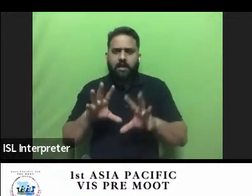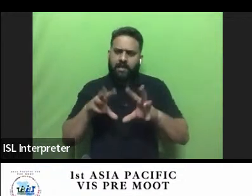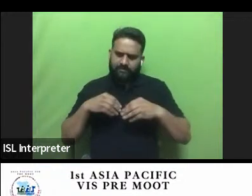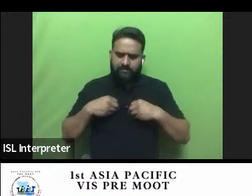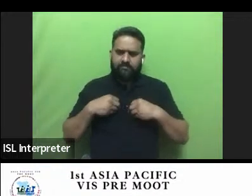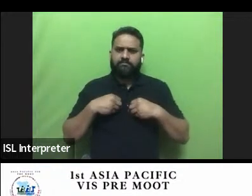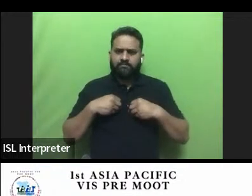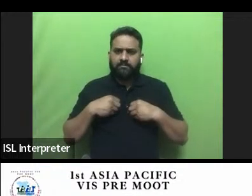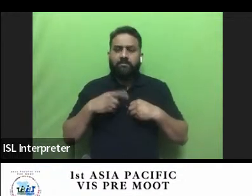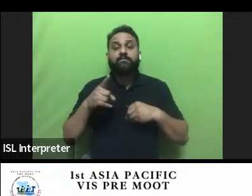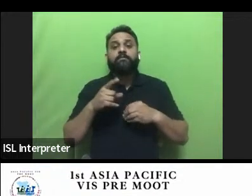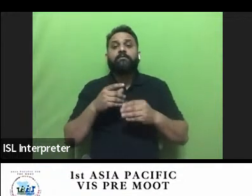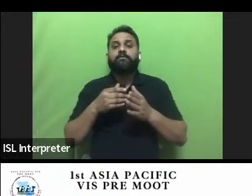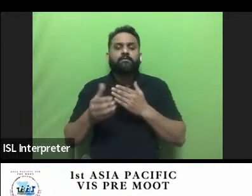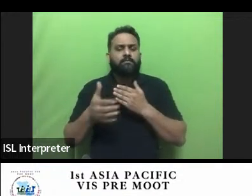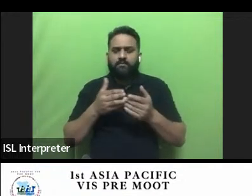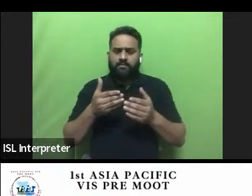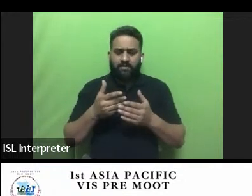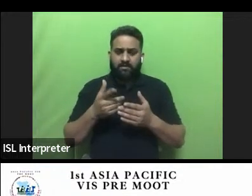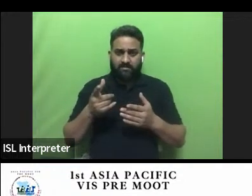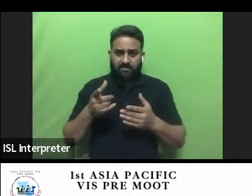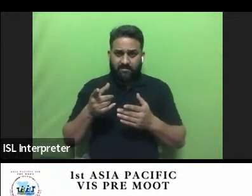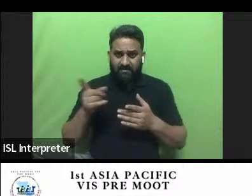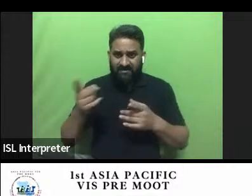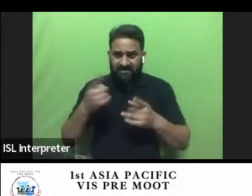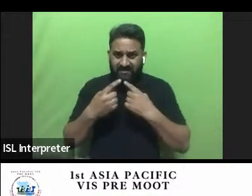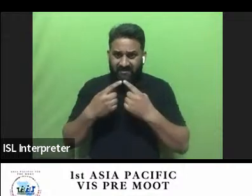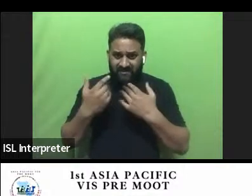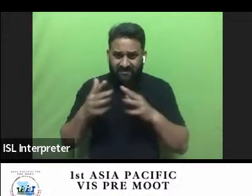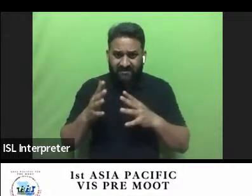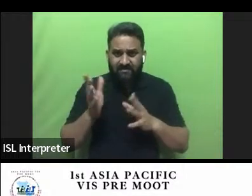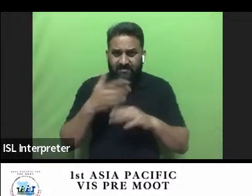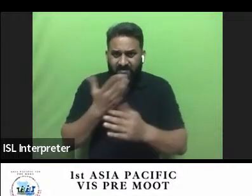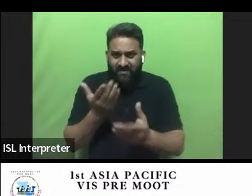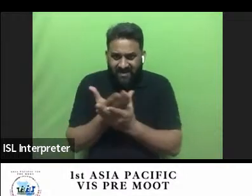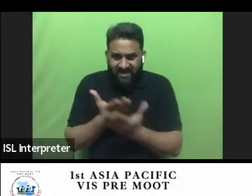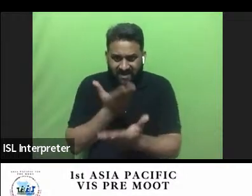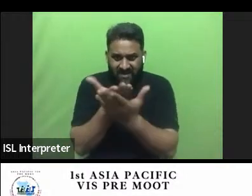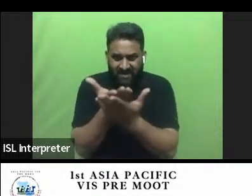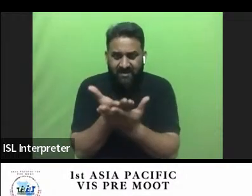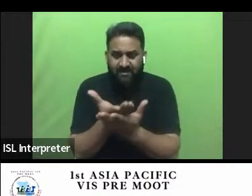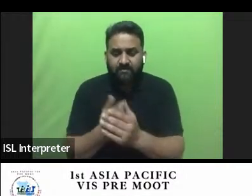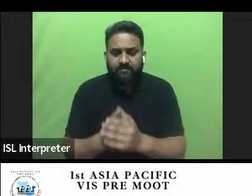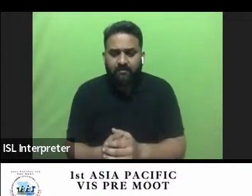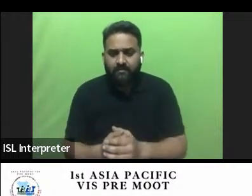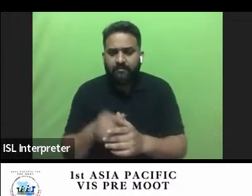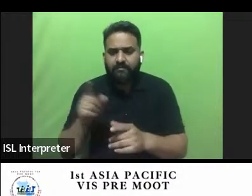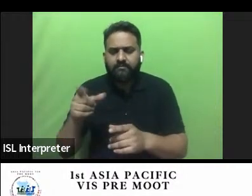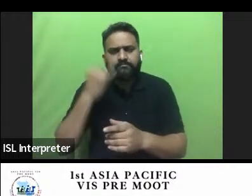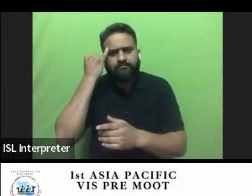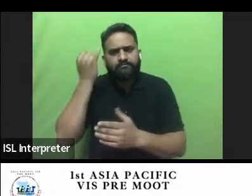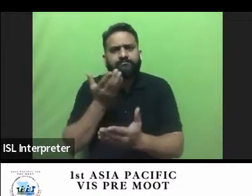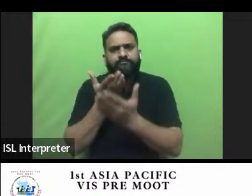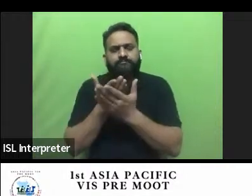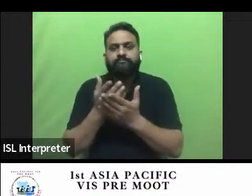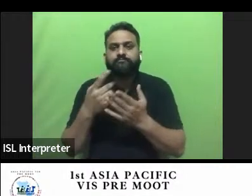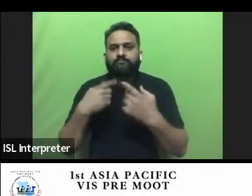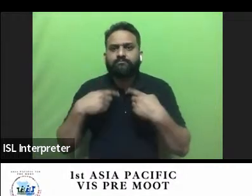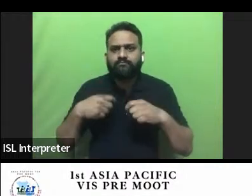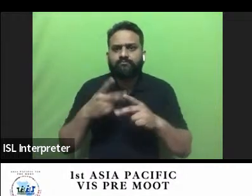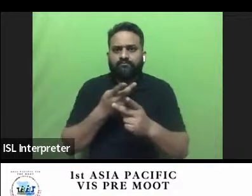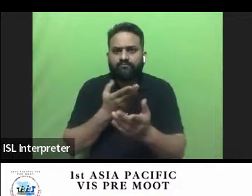However, the claimant, as discussed in our submissions, does suggest that the tribunal follow a